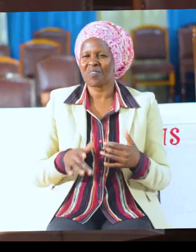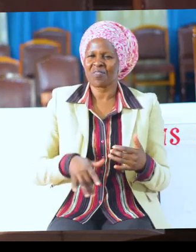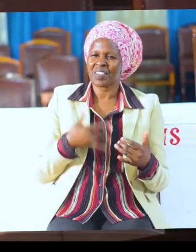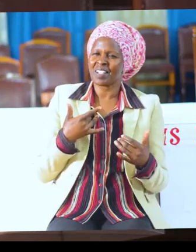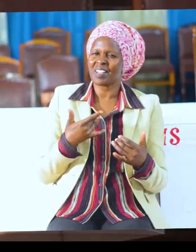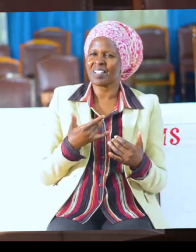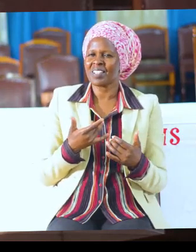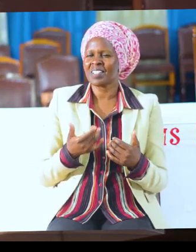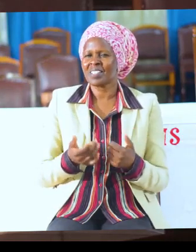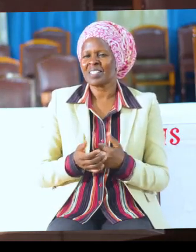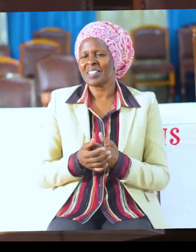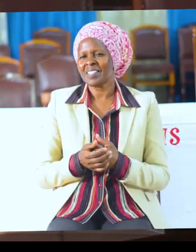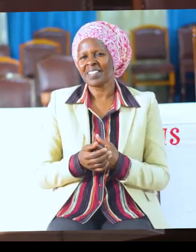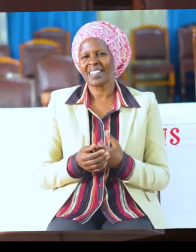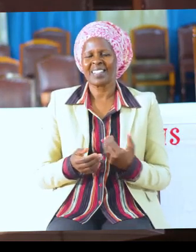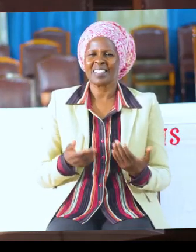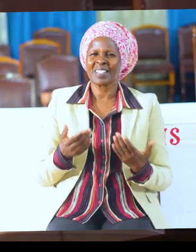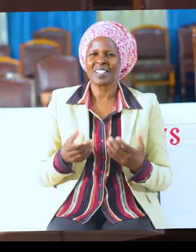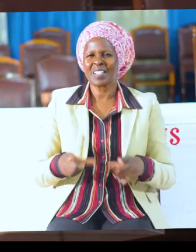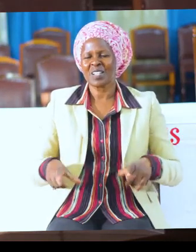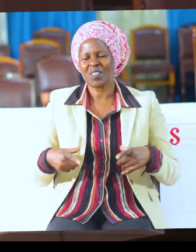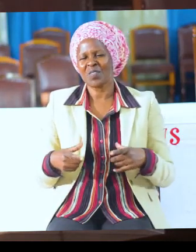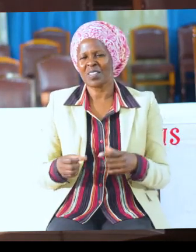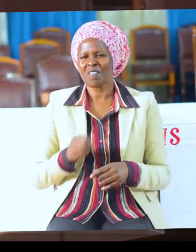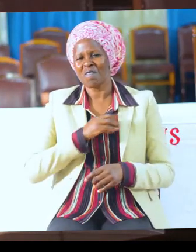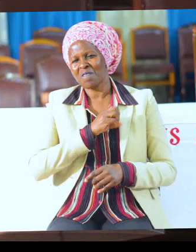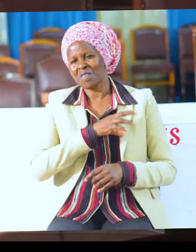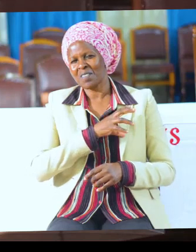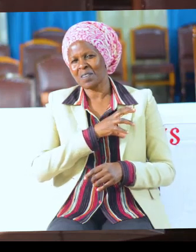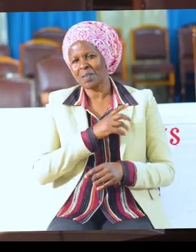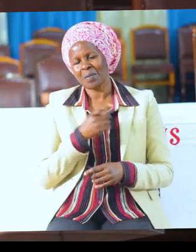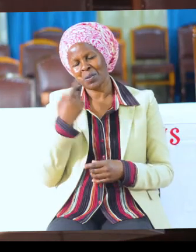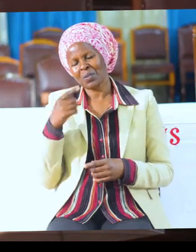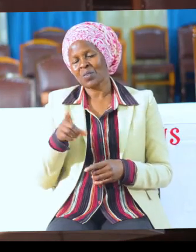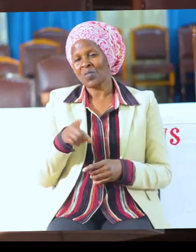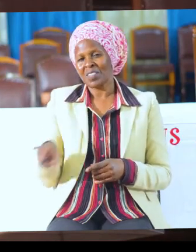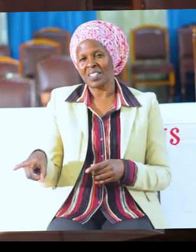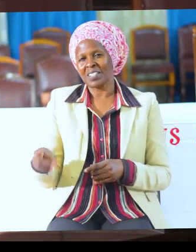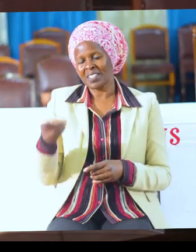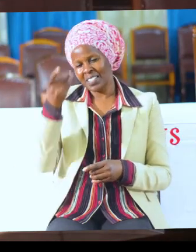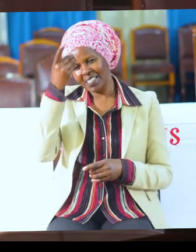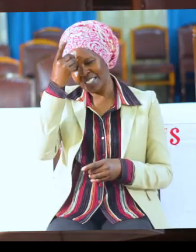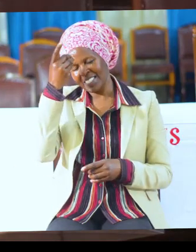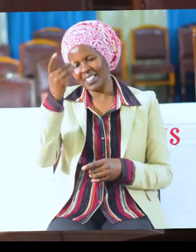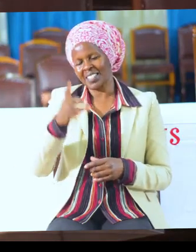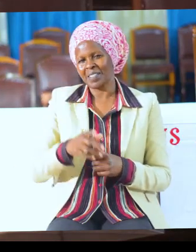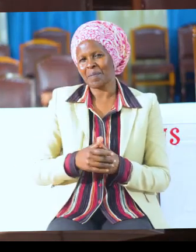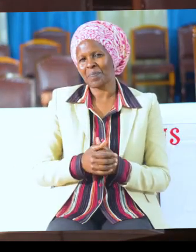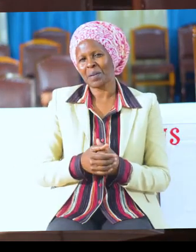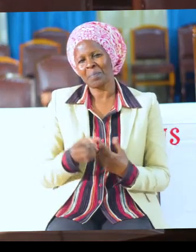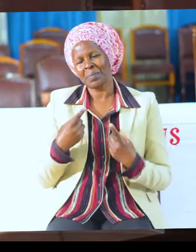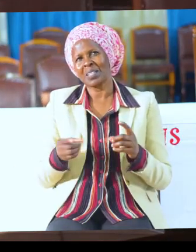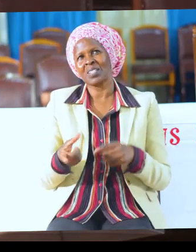time that people feel that they live with a lot of fear because of this deadly, this pandemic, you know,